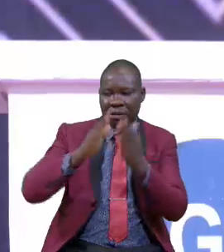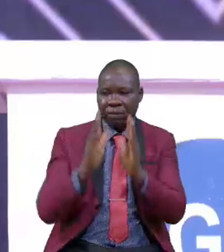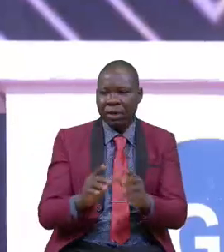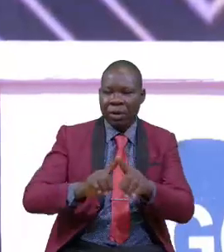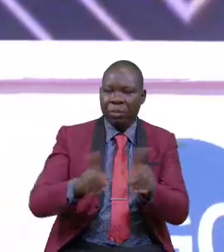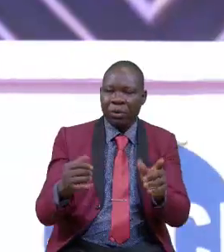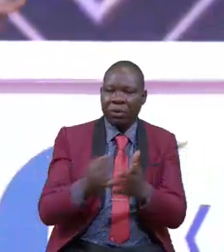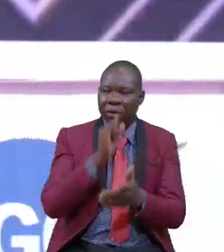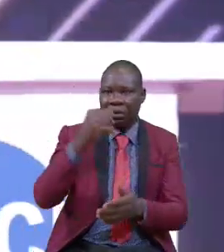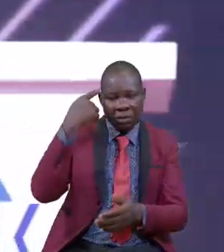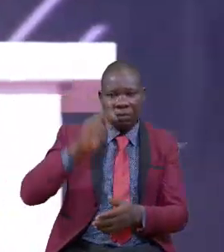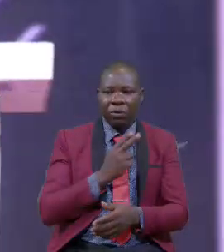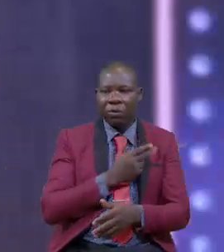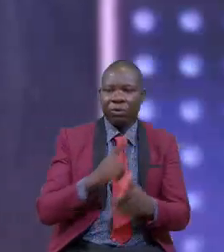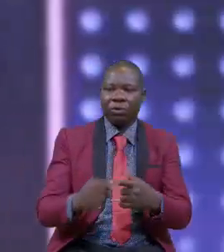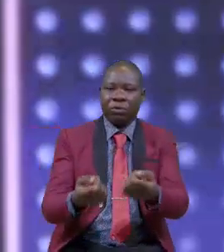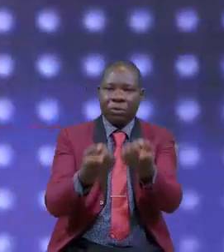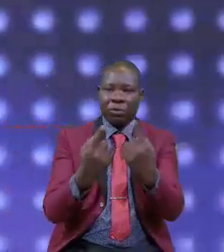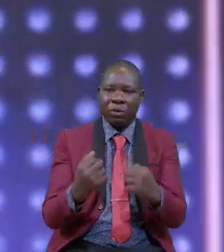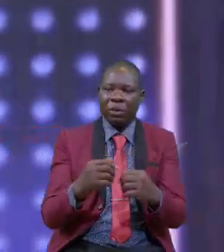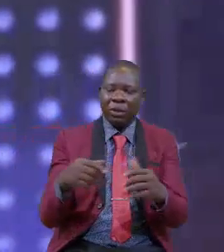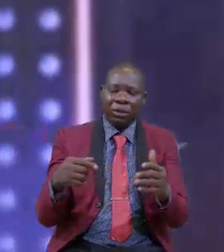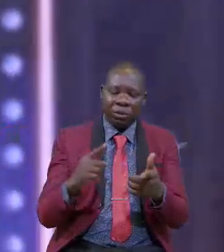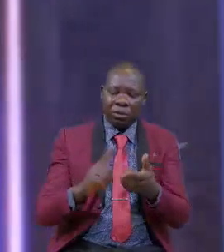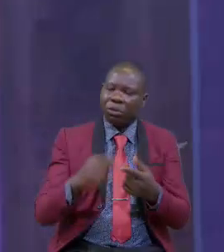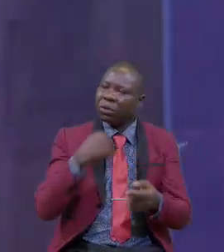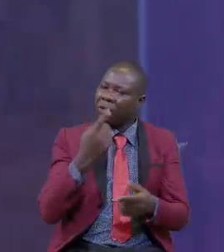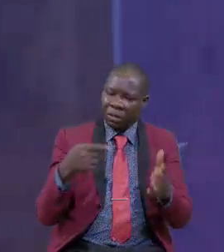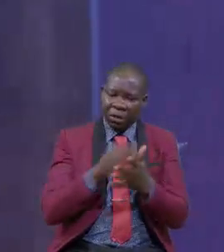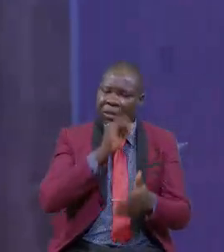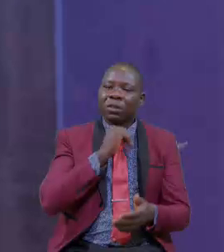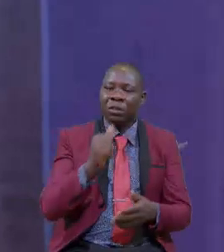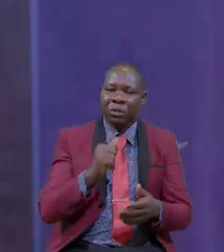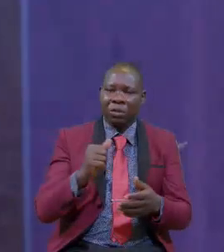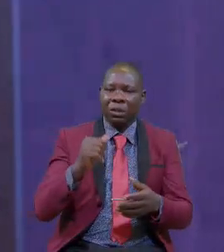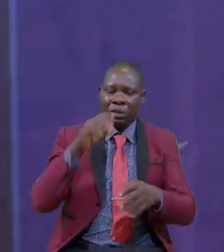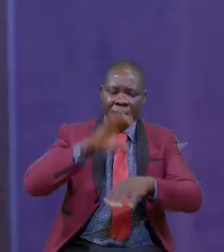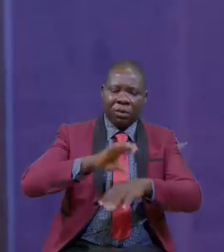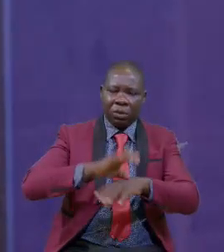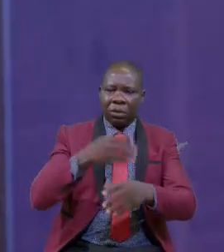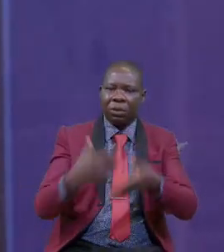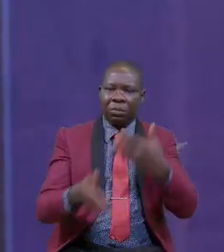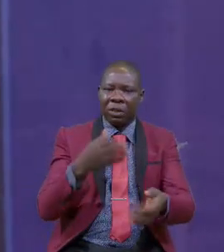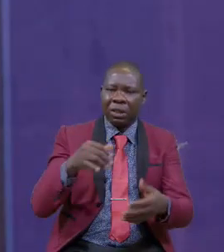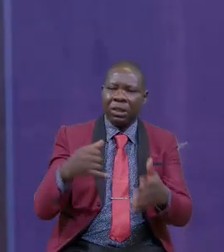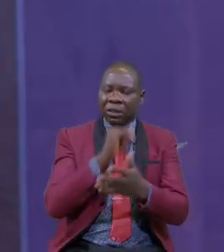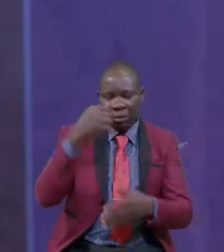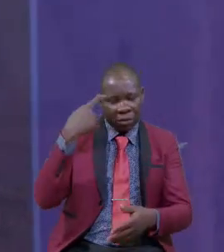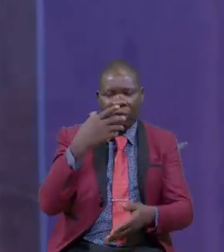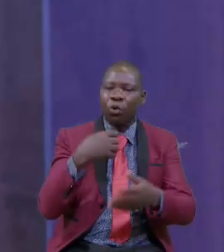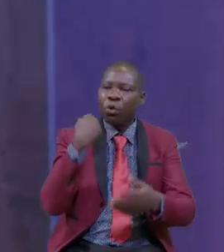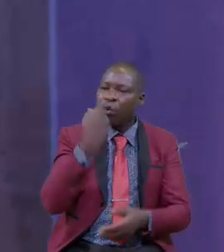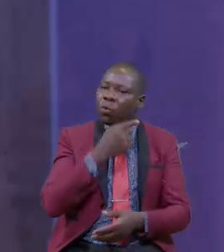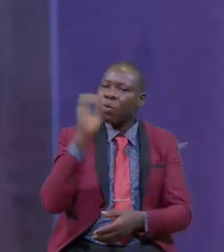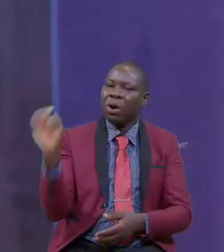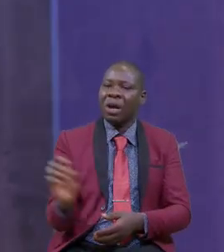say, hey, this is not denominational thing. This is for whosoever will can come. And he will give